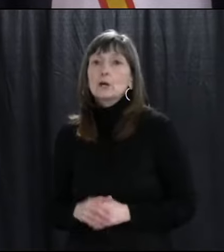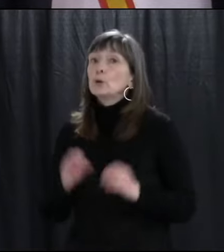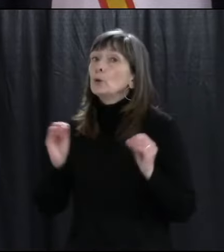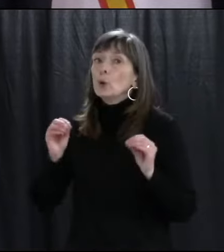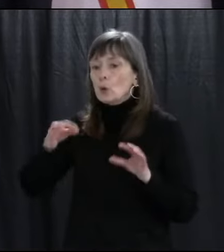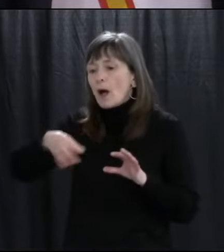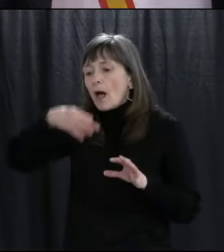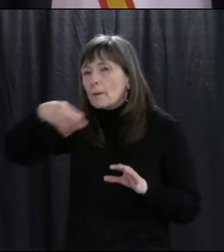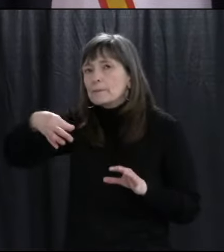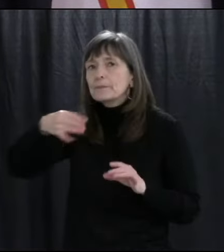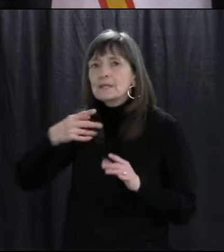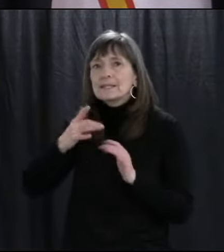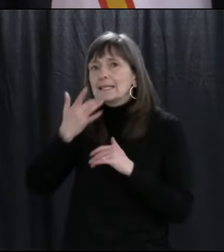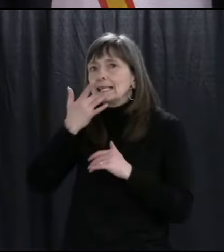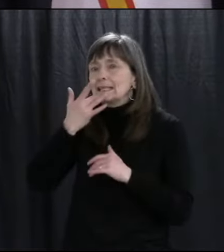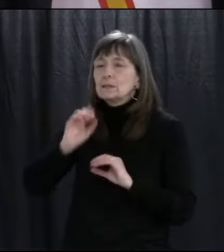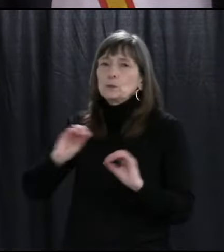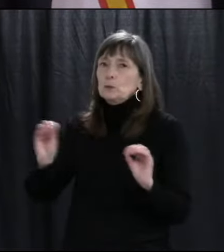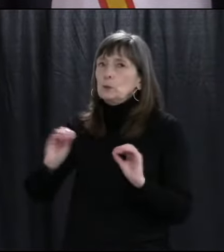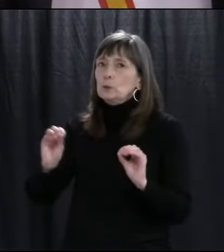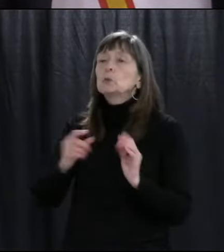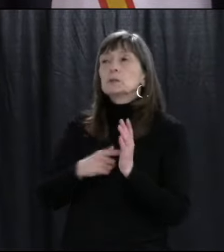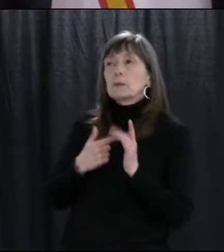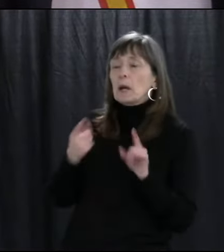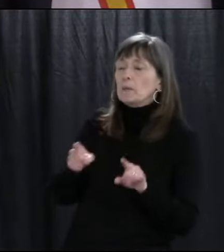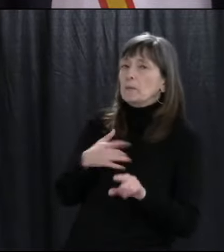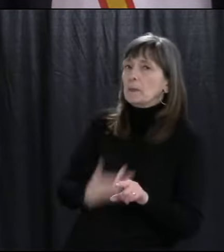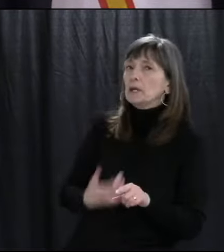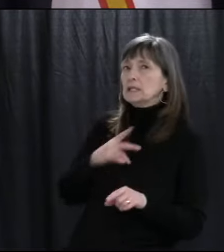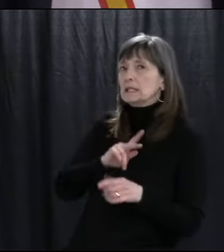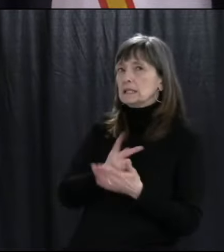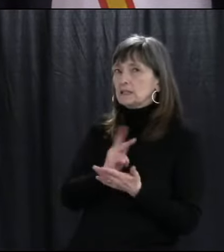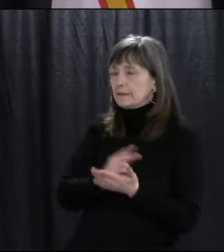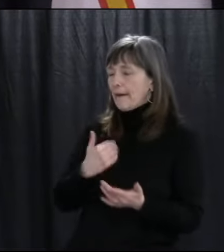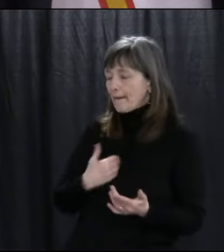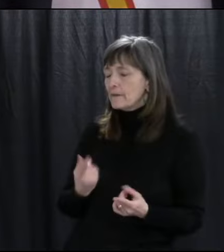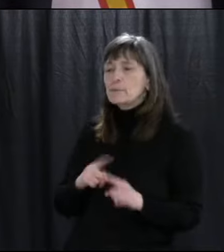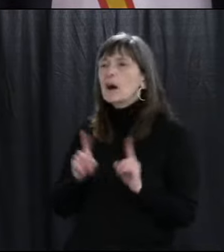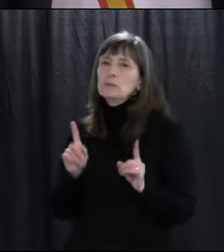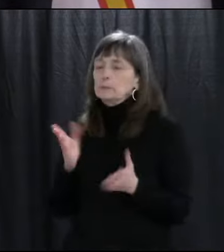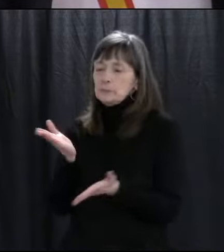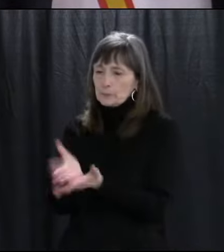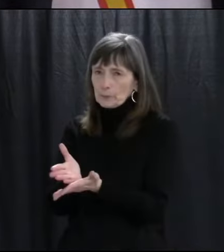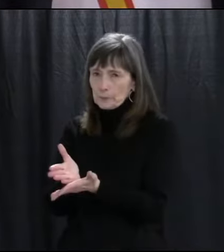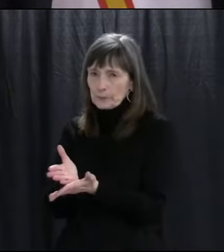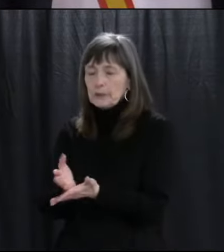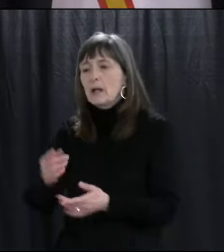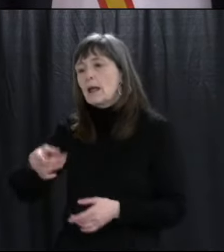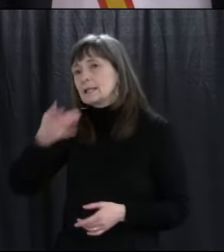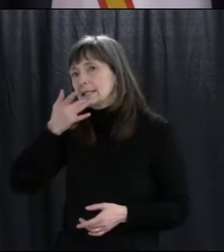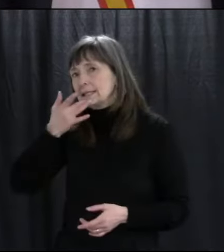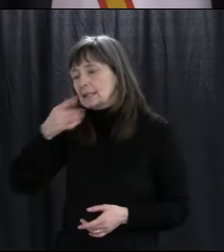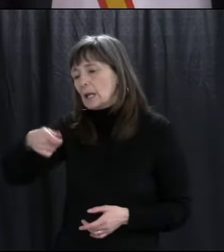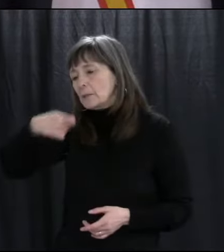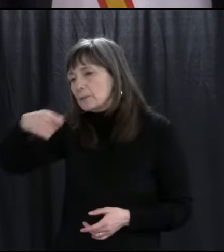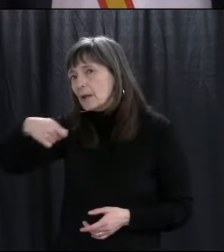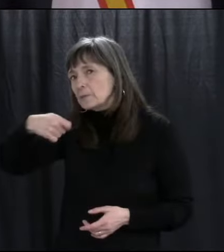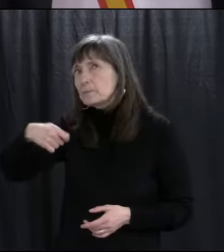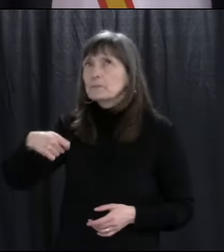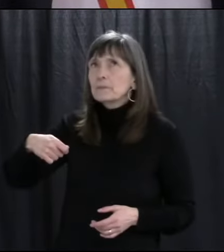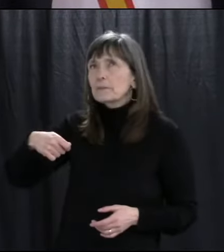tasting, which can sometimes happen in kitchens, I'm sure, and to try to, as much as